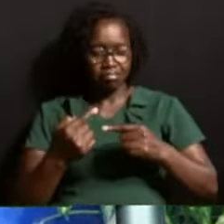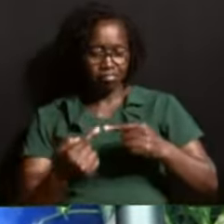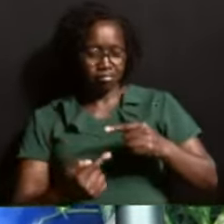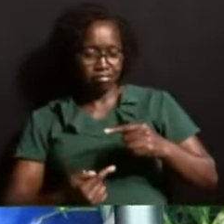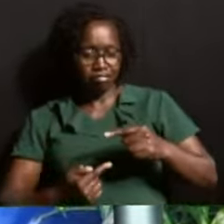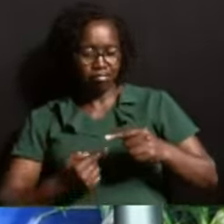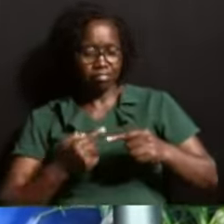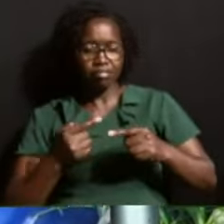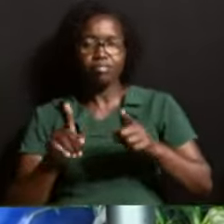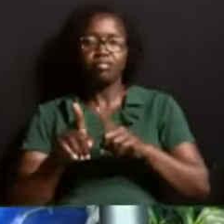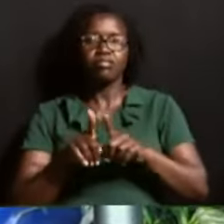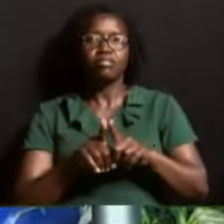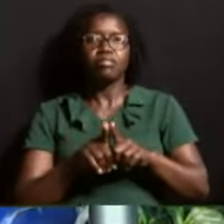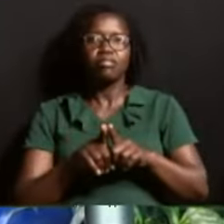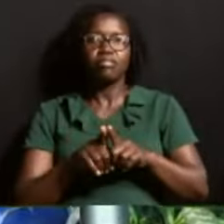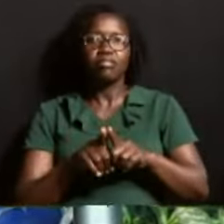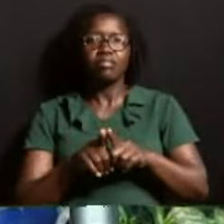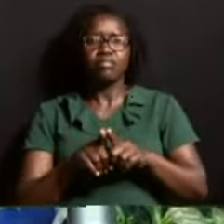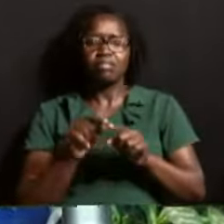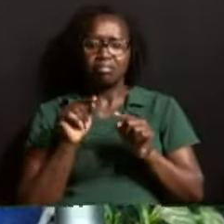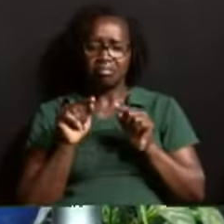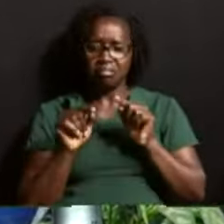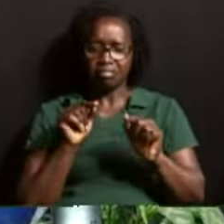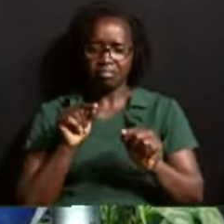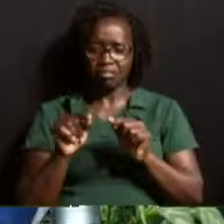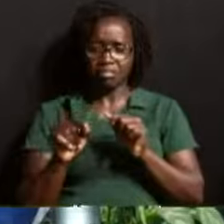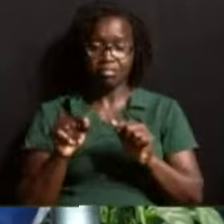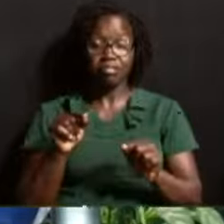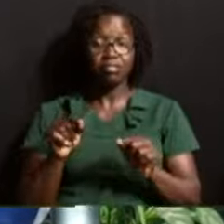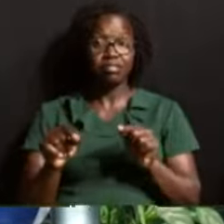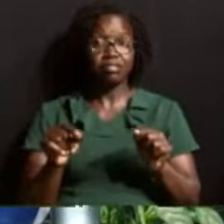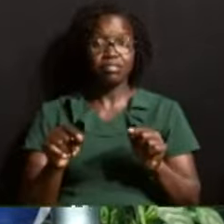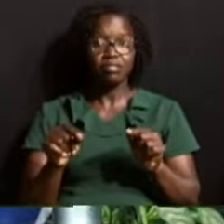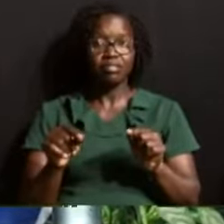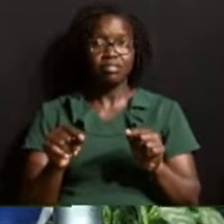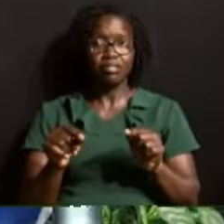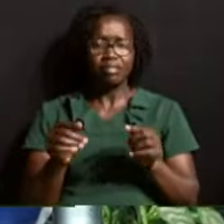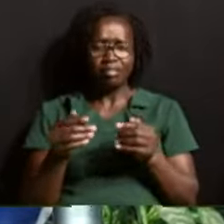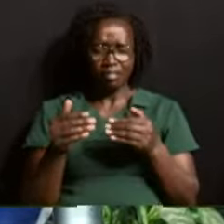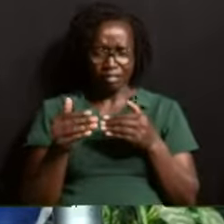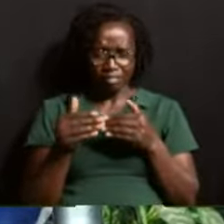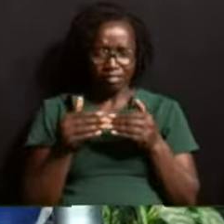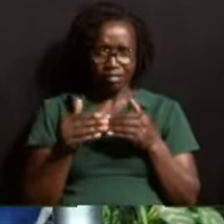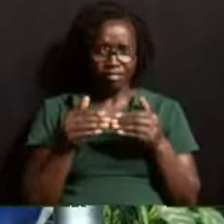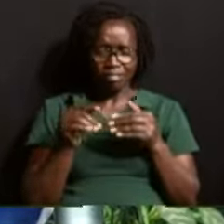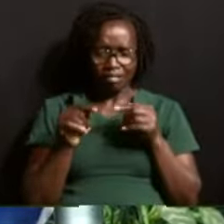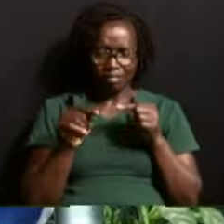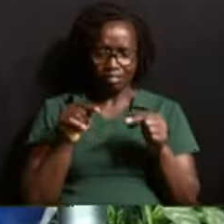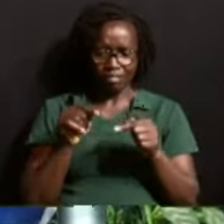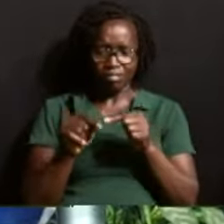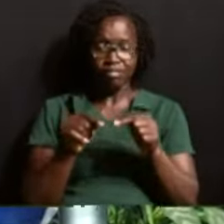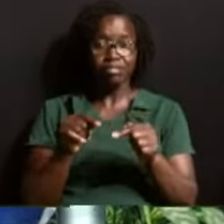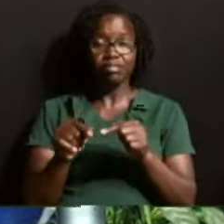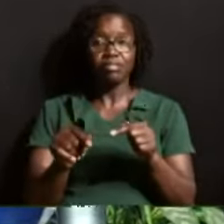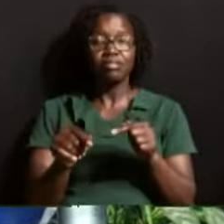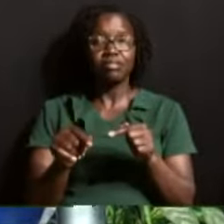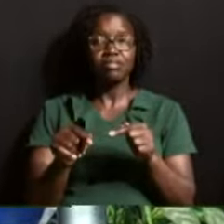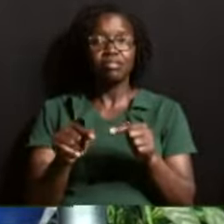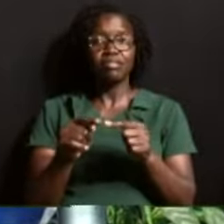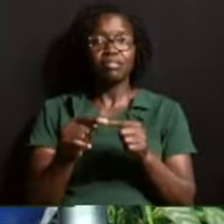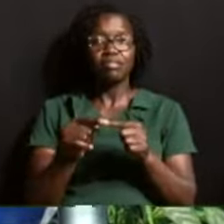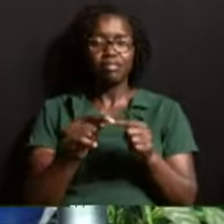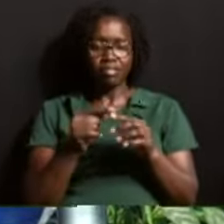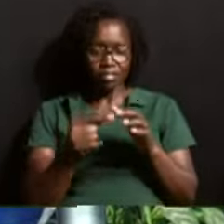it also has spokes. The closer the spokes are to the